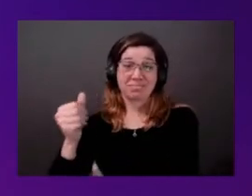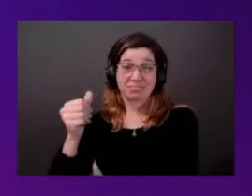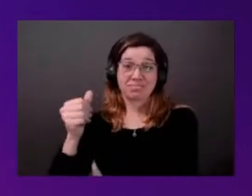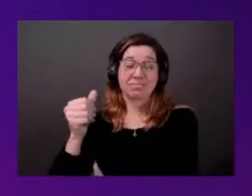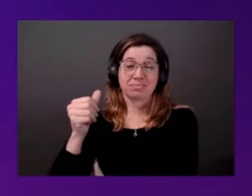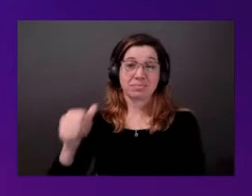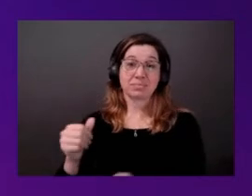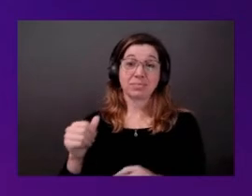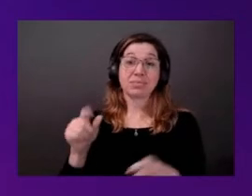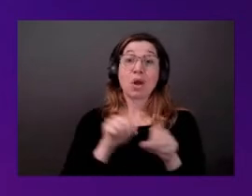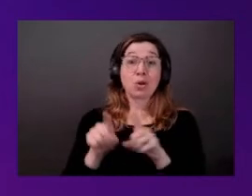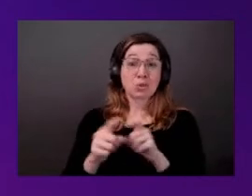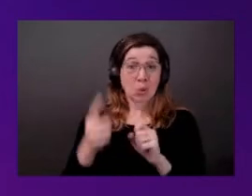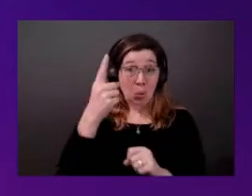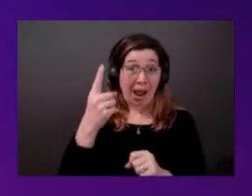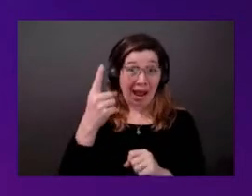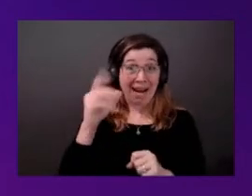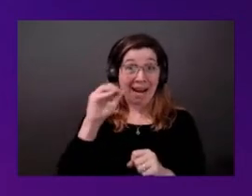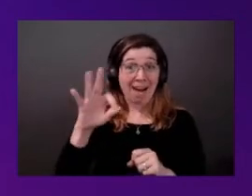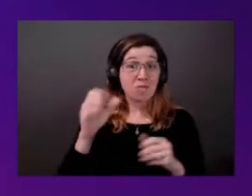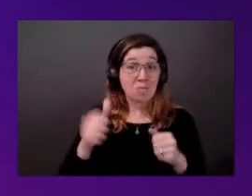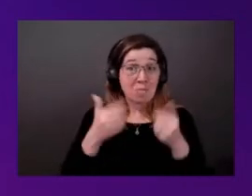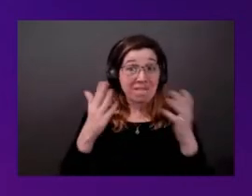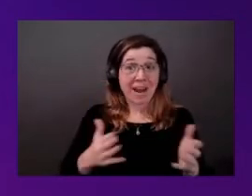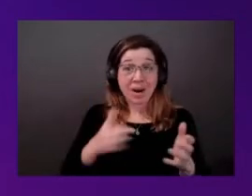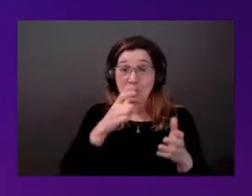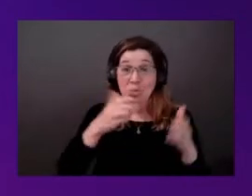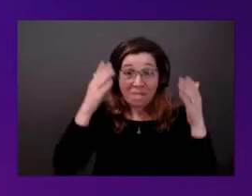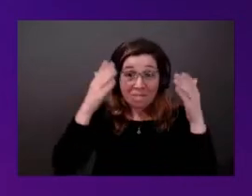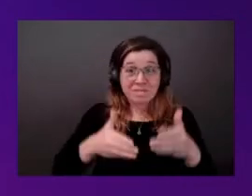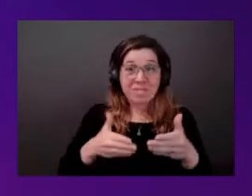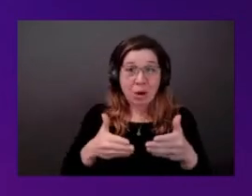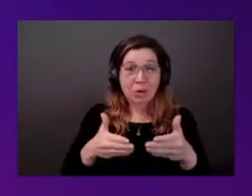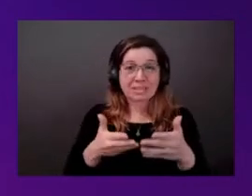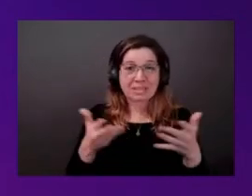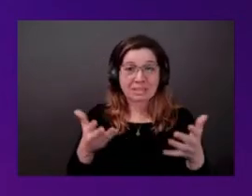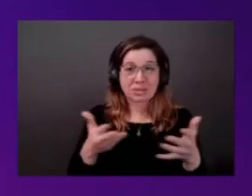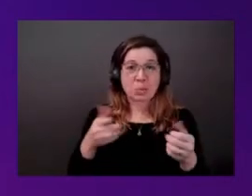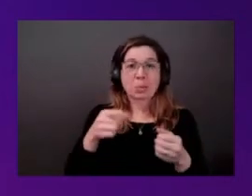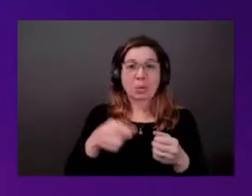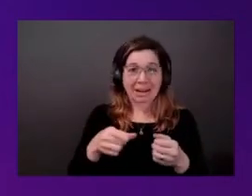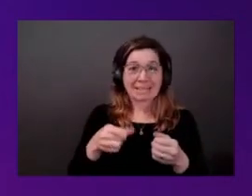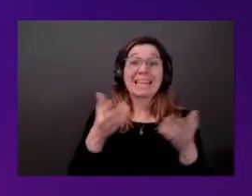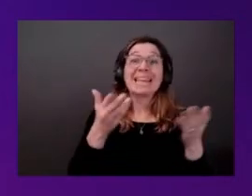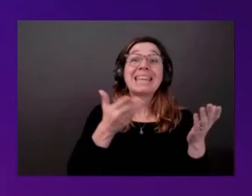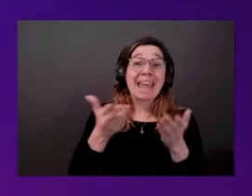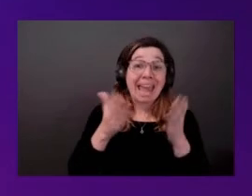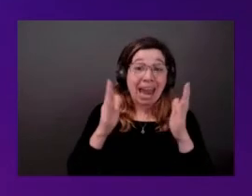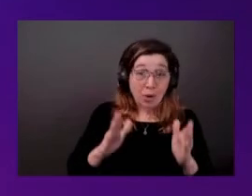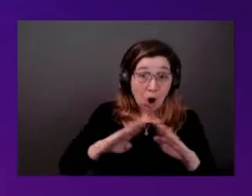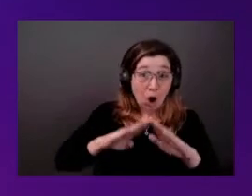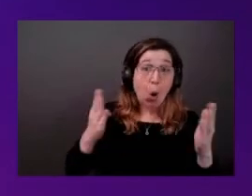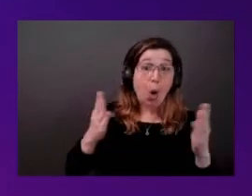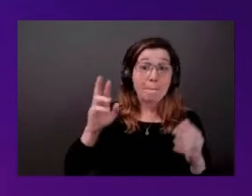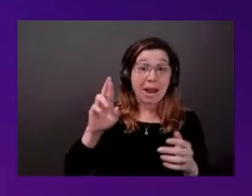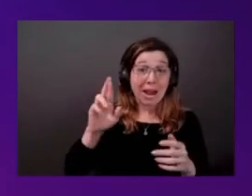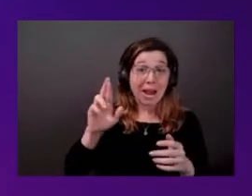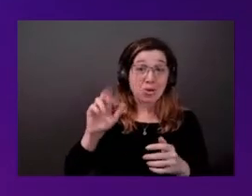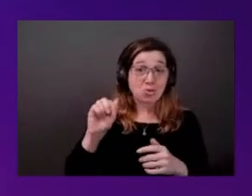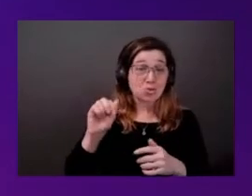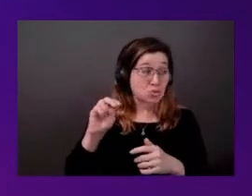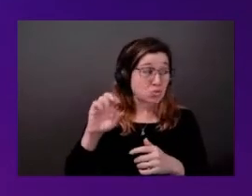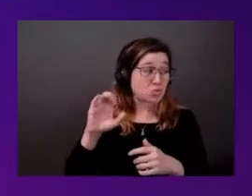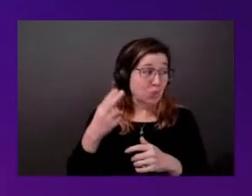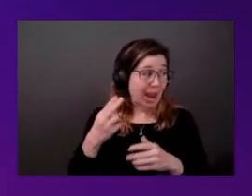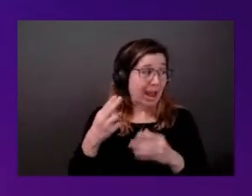only providers who focuses on Open RAN. So we can provide a carrier-grade Open RAN solution in a virtualized